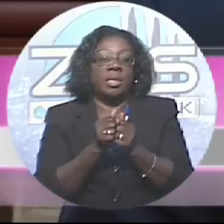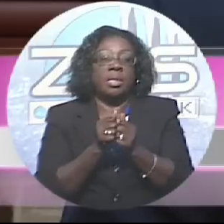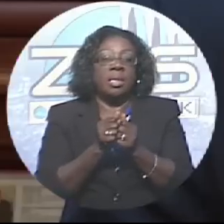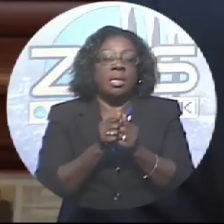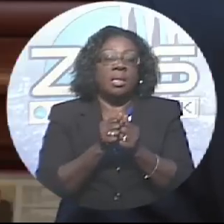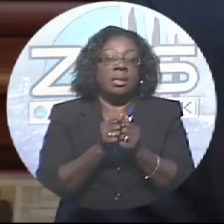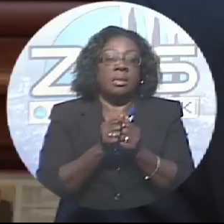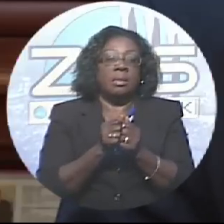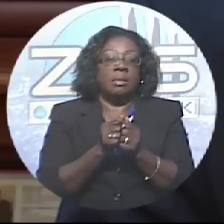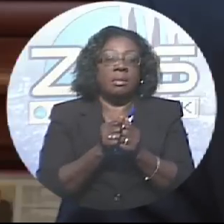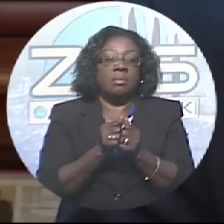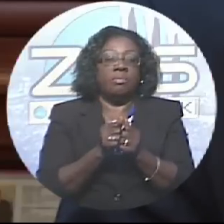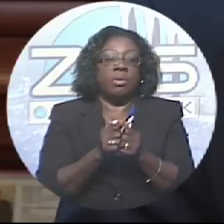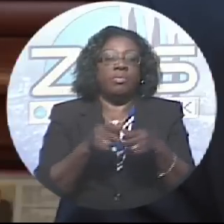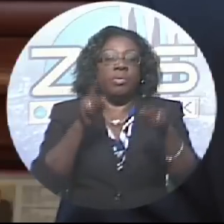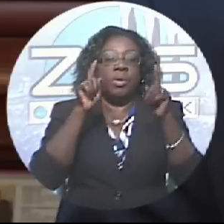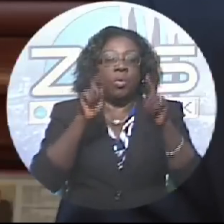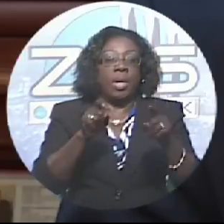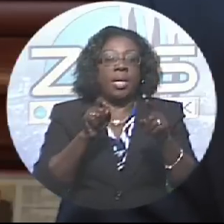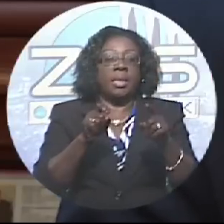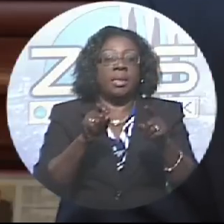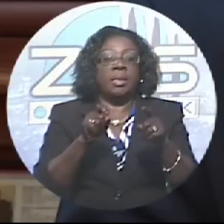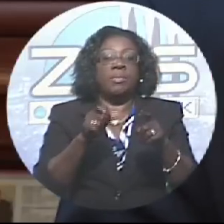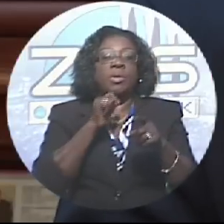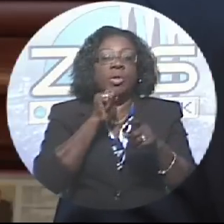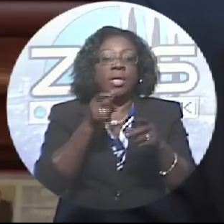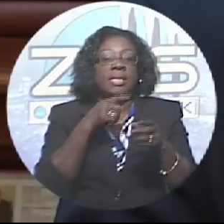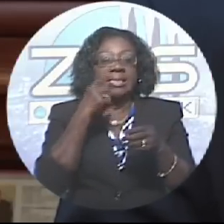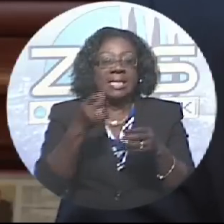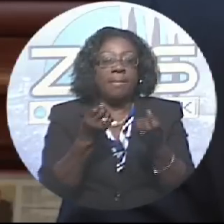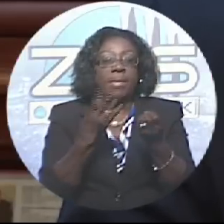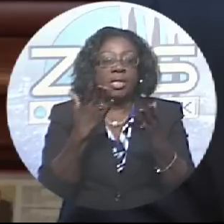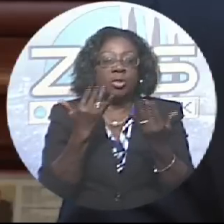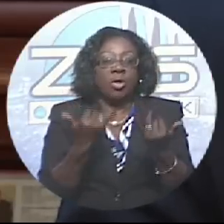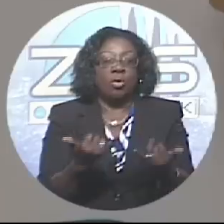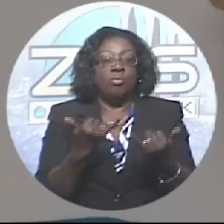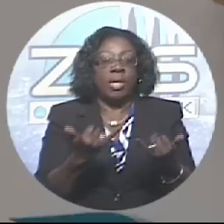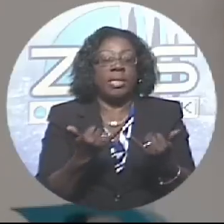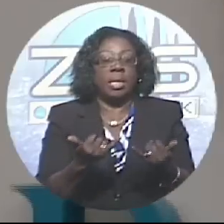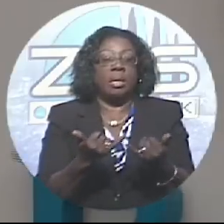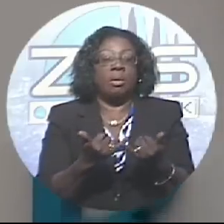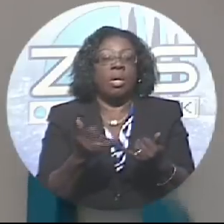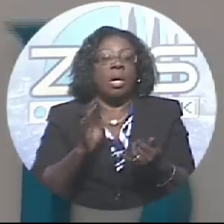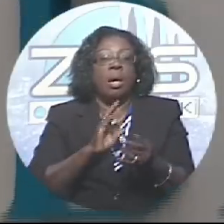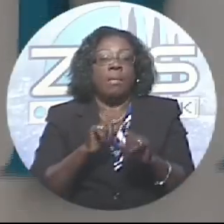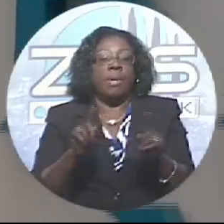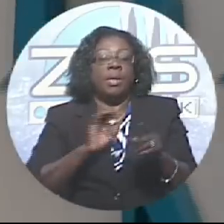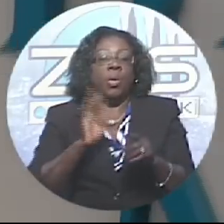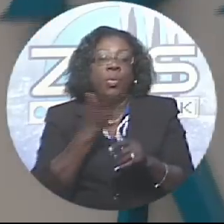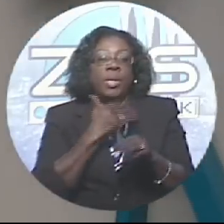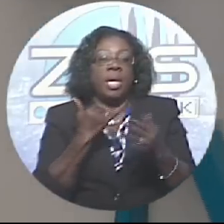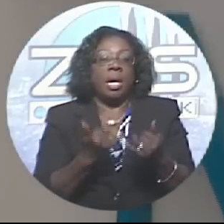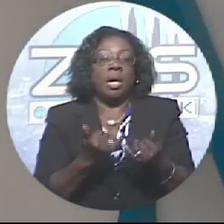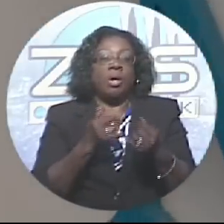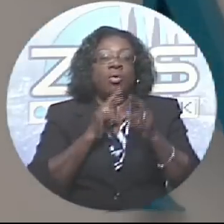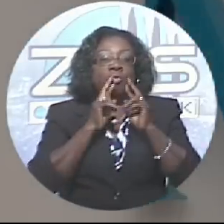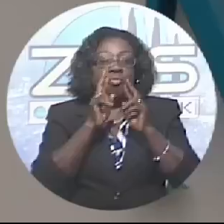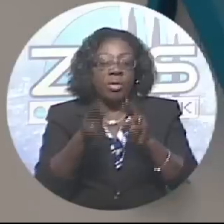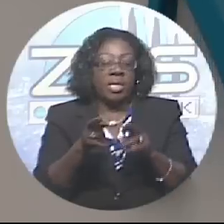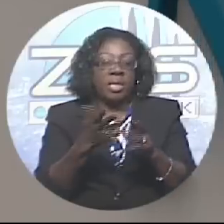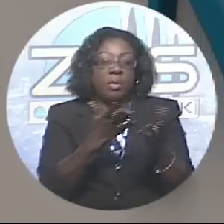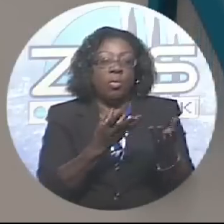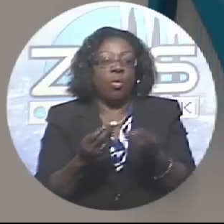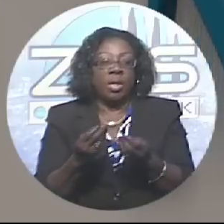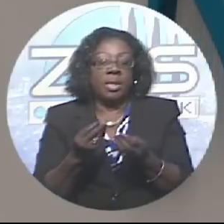parties would require me not to say anything at this stage. We are really we've